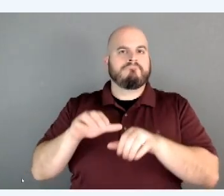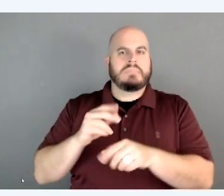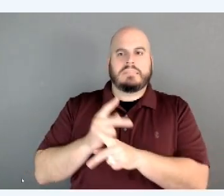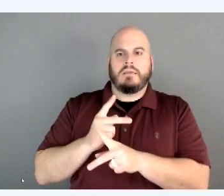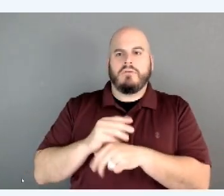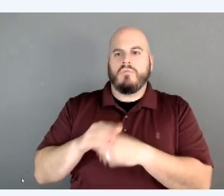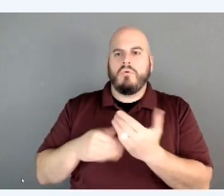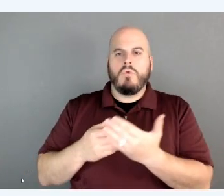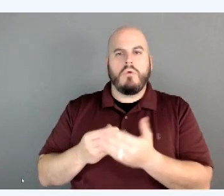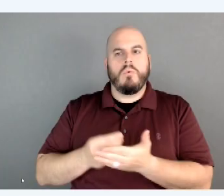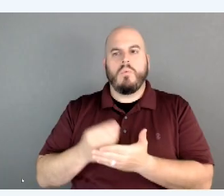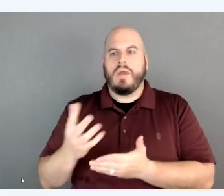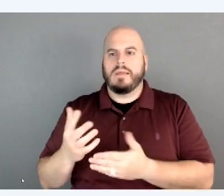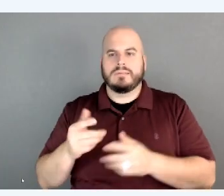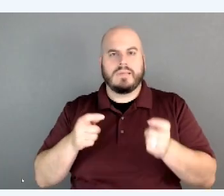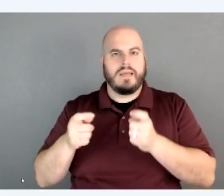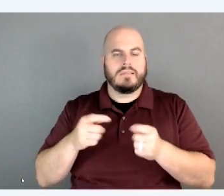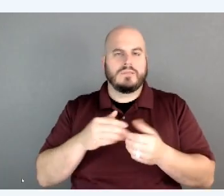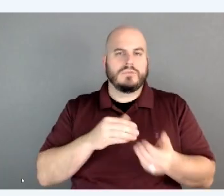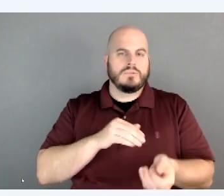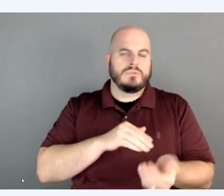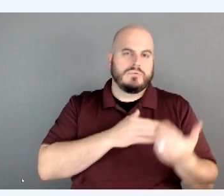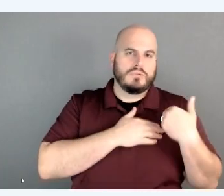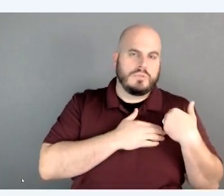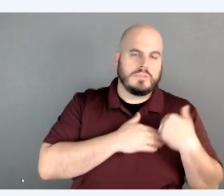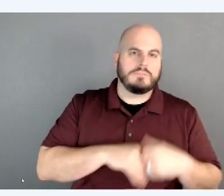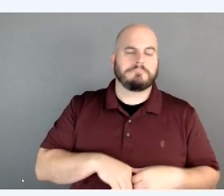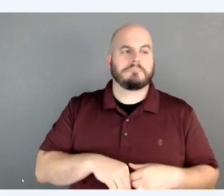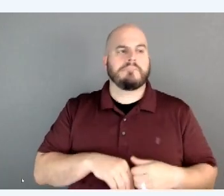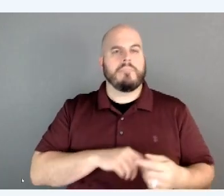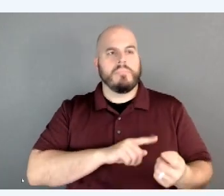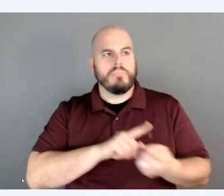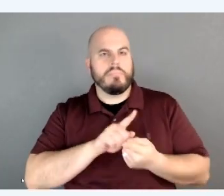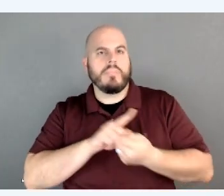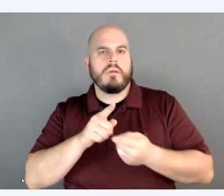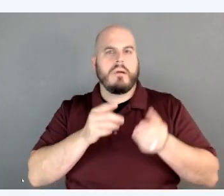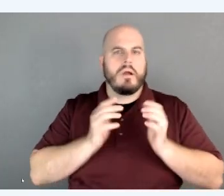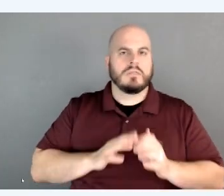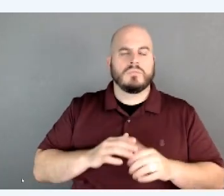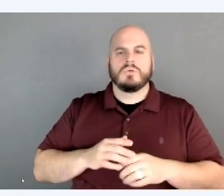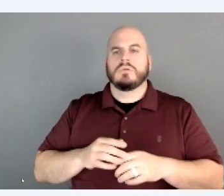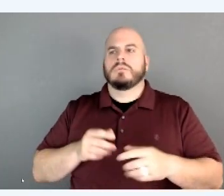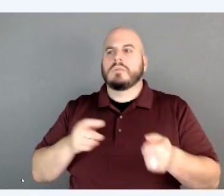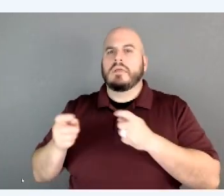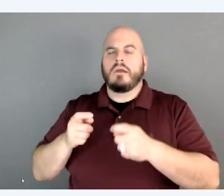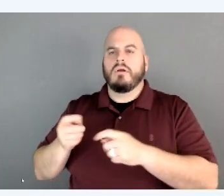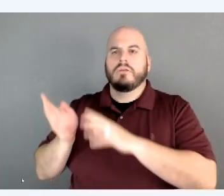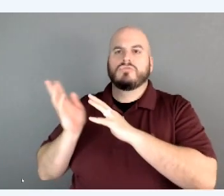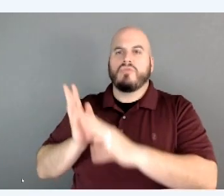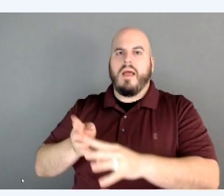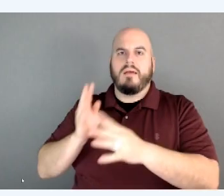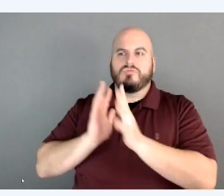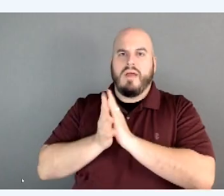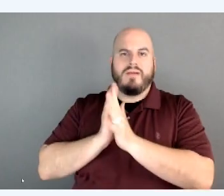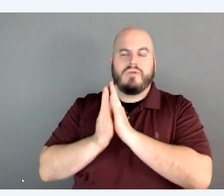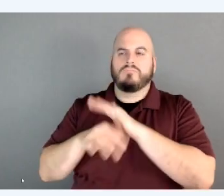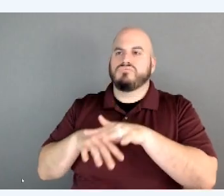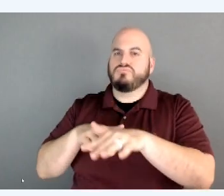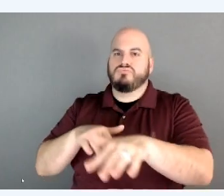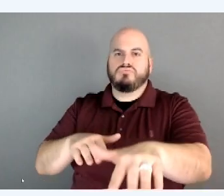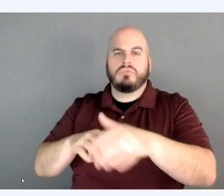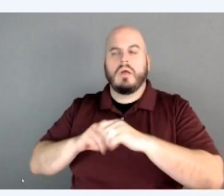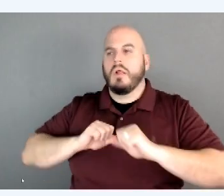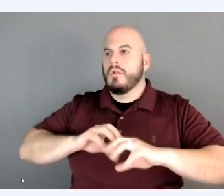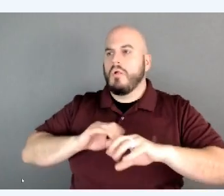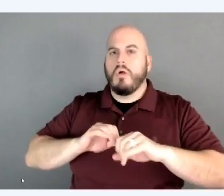beyond the scale house. They're going to direct the traffic, spot all the customers, handle the traffic at the collection station, process waste, load the trucks,